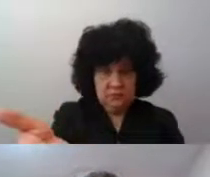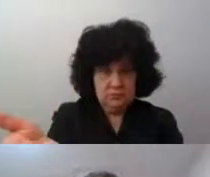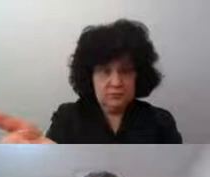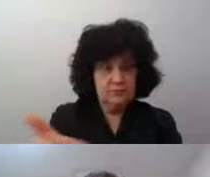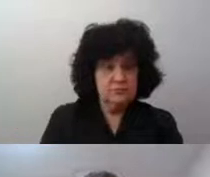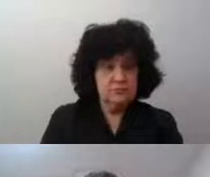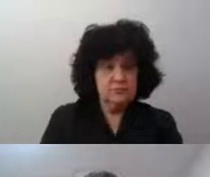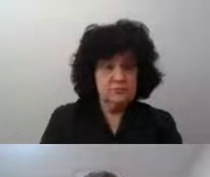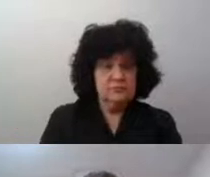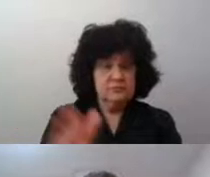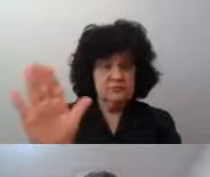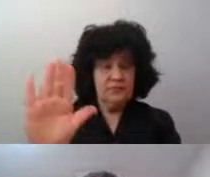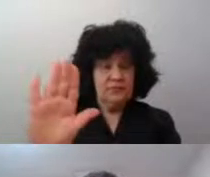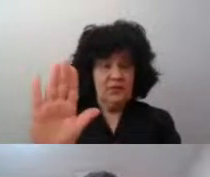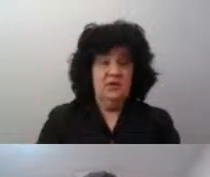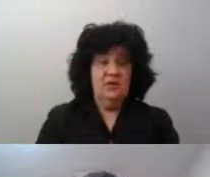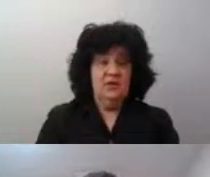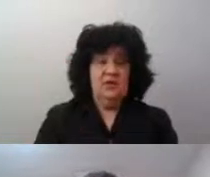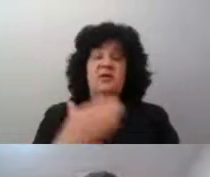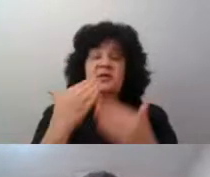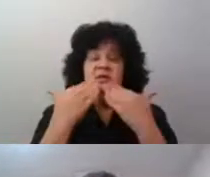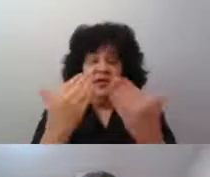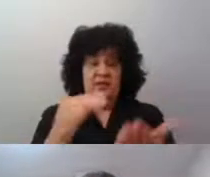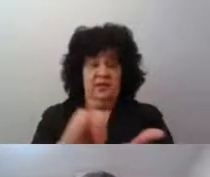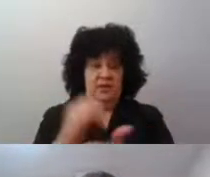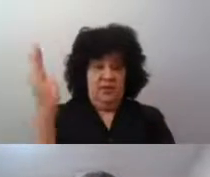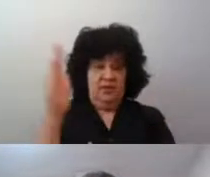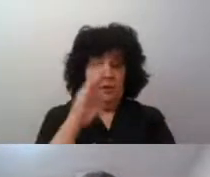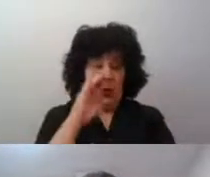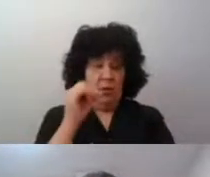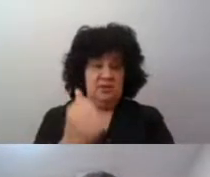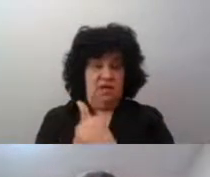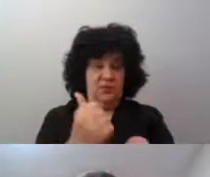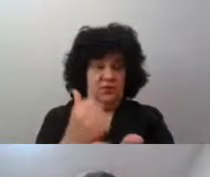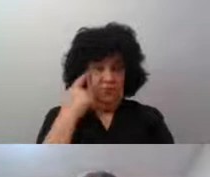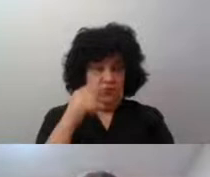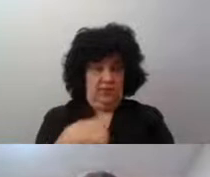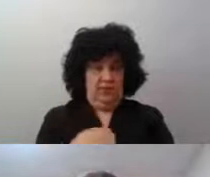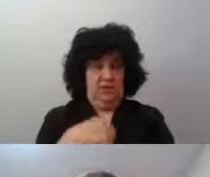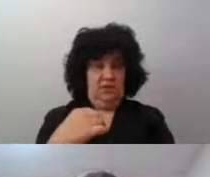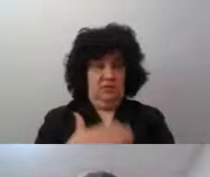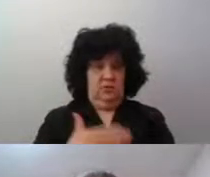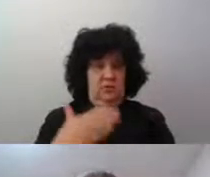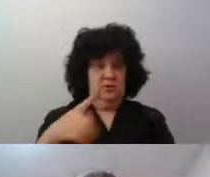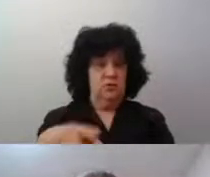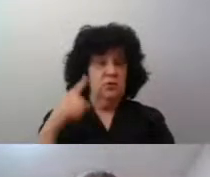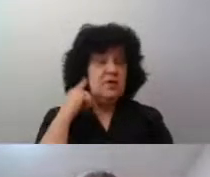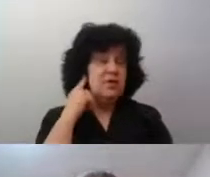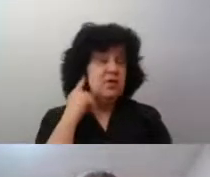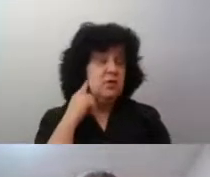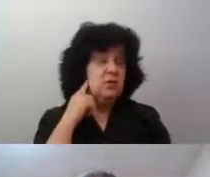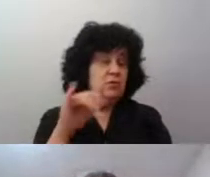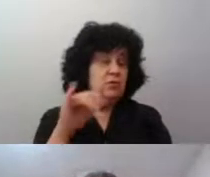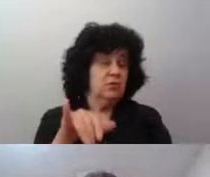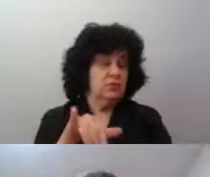Yeah, thanks, Nicholas, for the presentation. It was helpful for me. And frankly, great to hear that the government